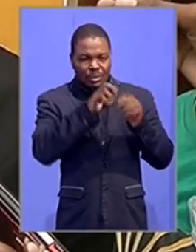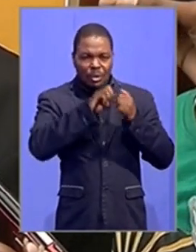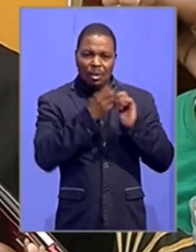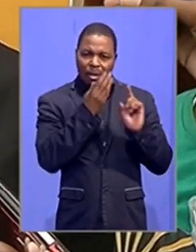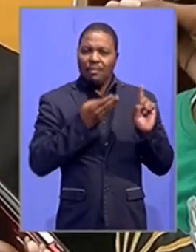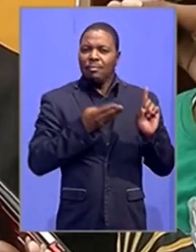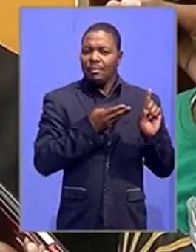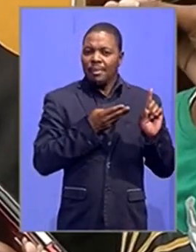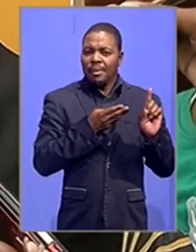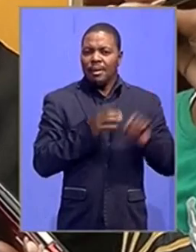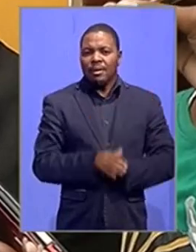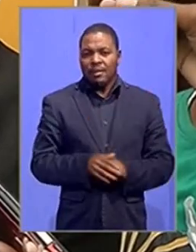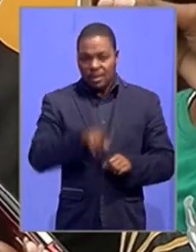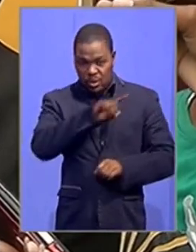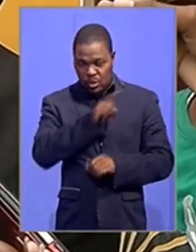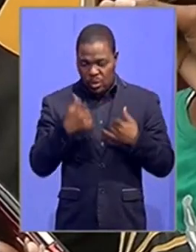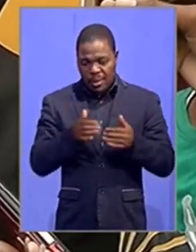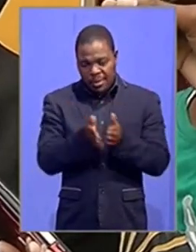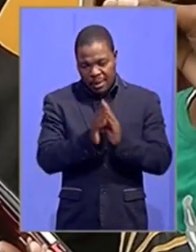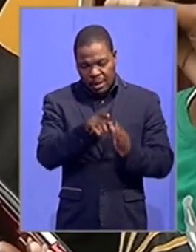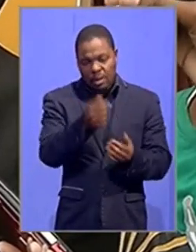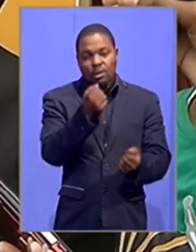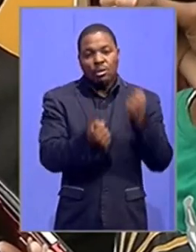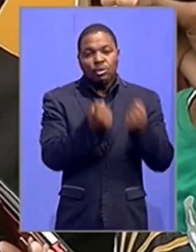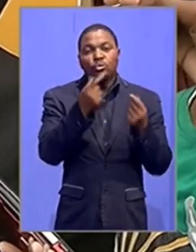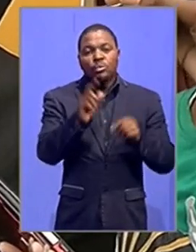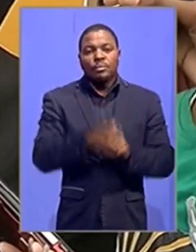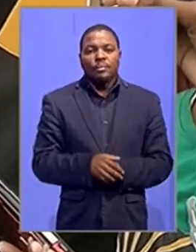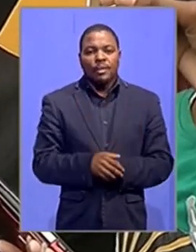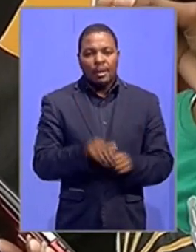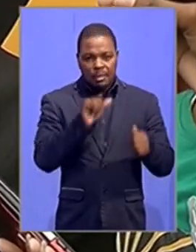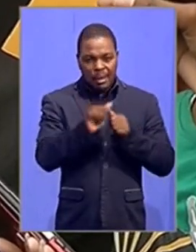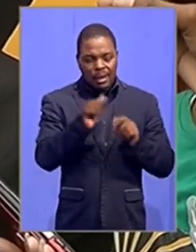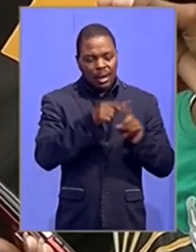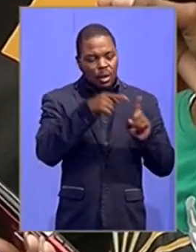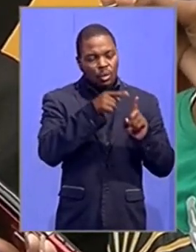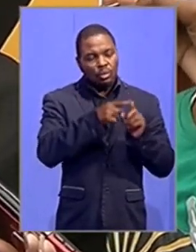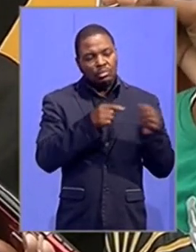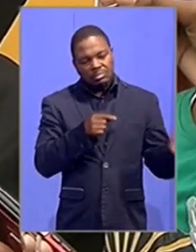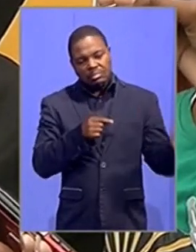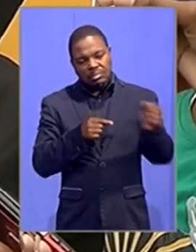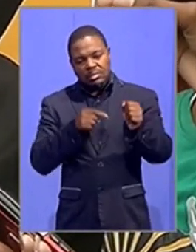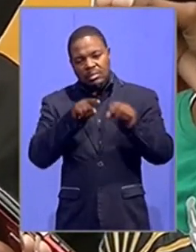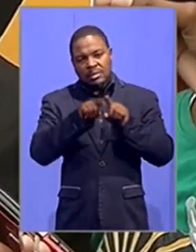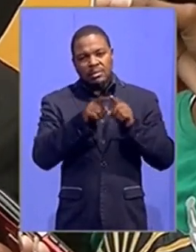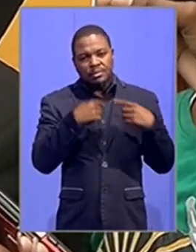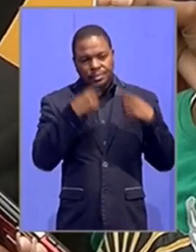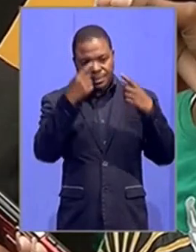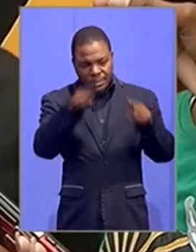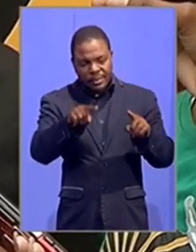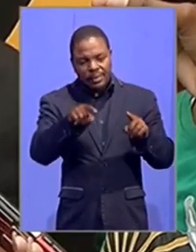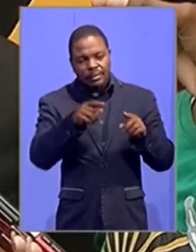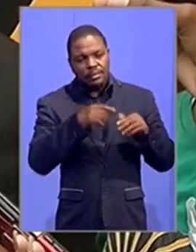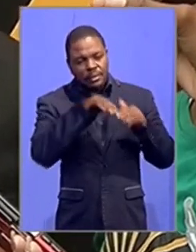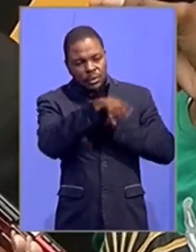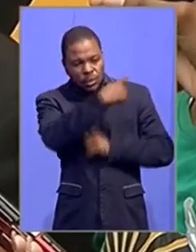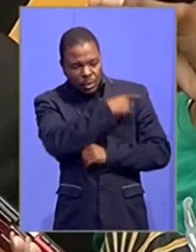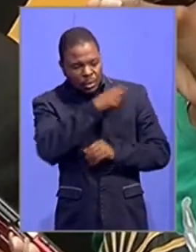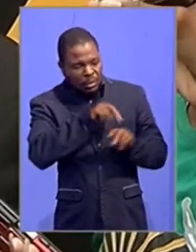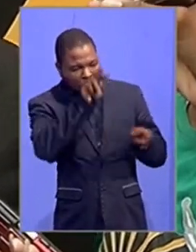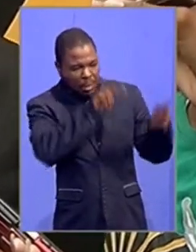schizophrenia. That's why we requested the court to ask for him to be sent to Falkenberg for observation for